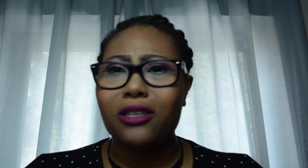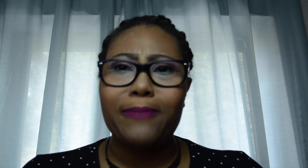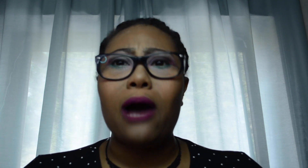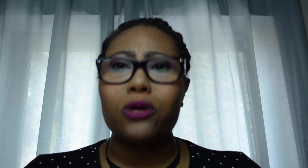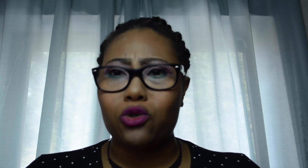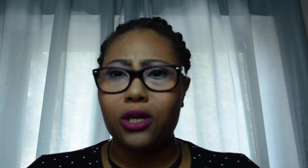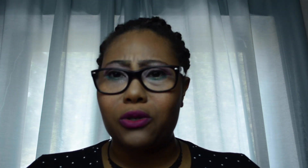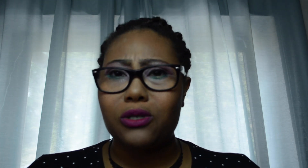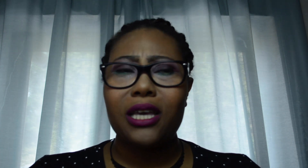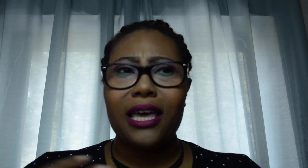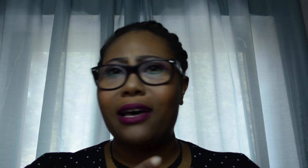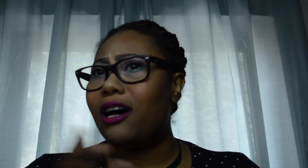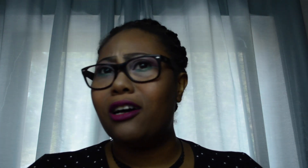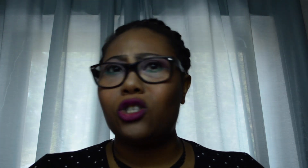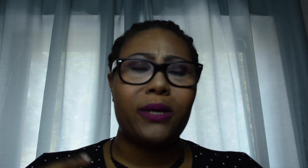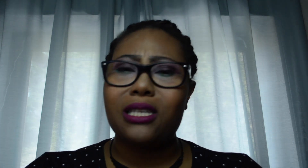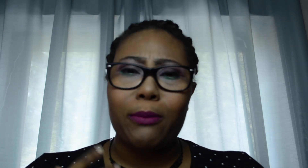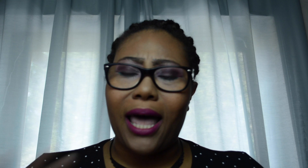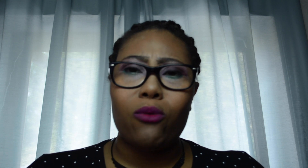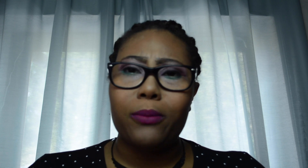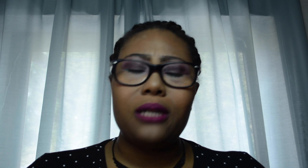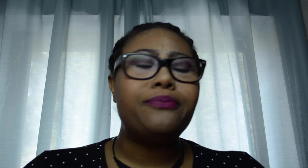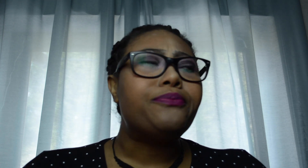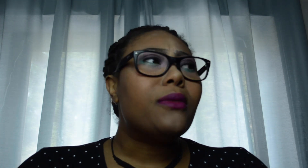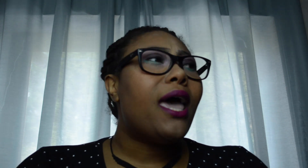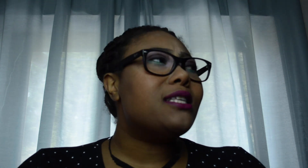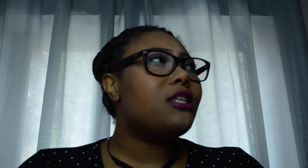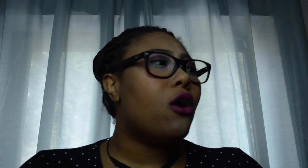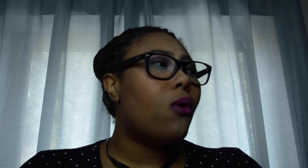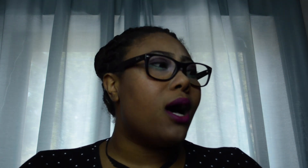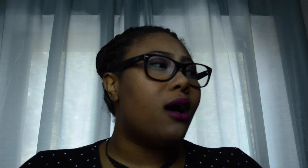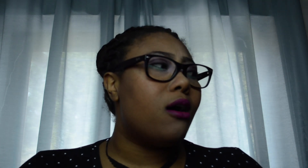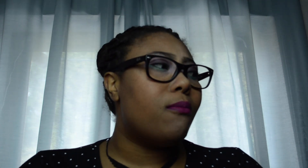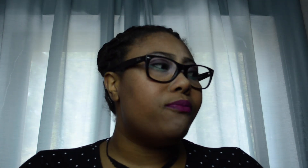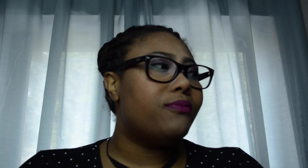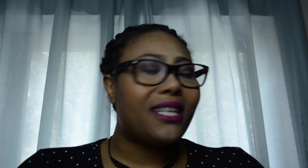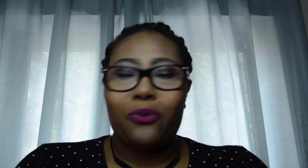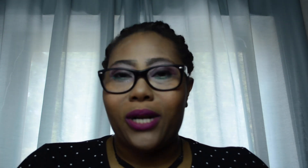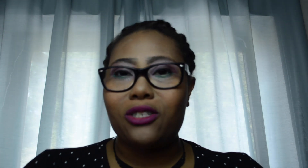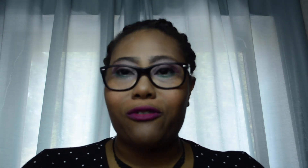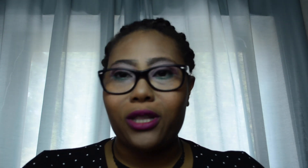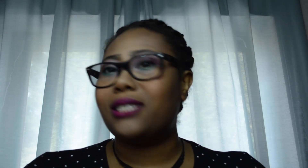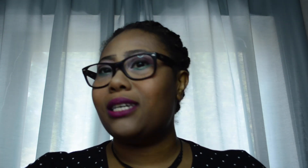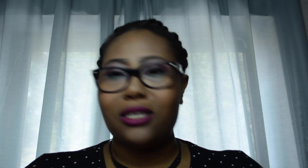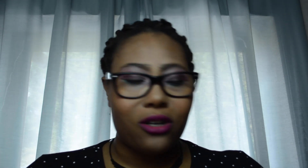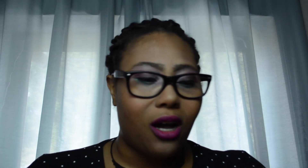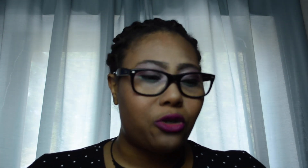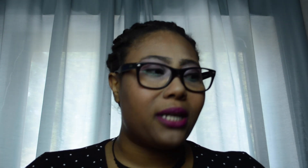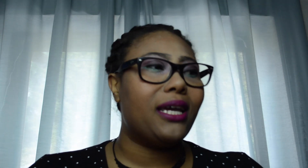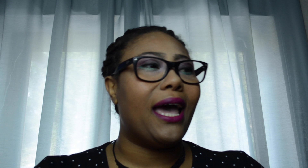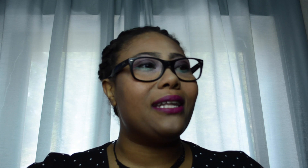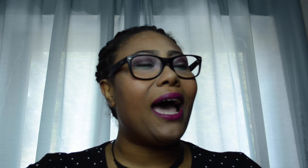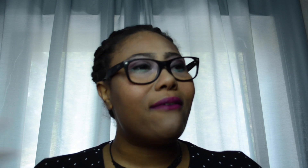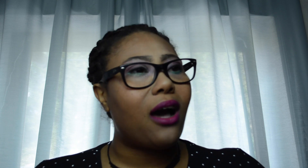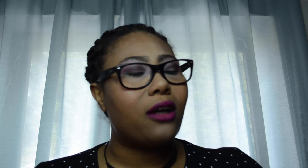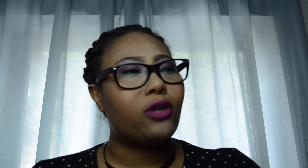deal with all these power struggles just because I'm a Black woman. And so that's when I started freelancing and I started